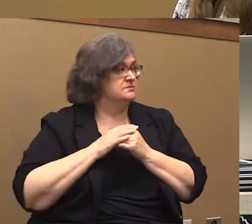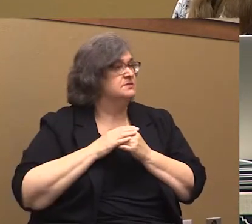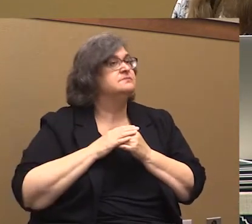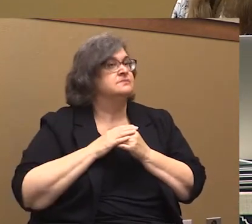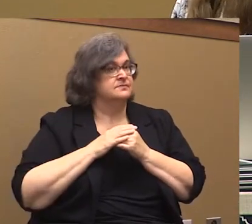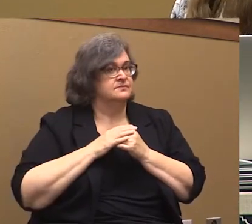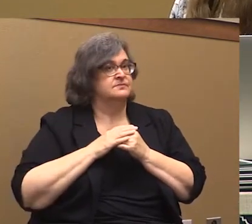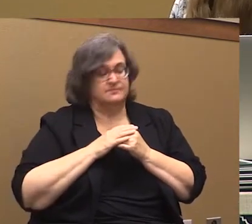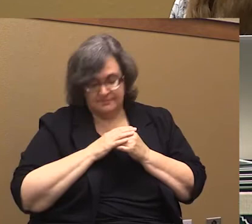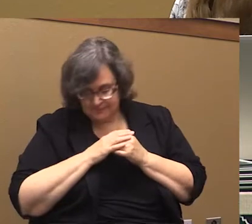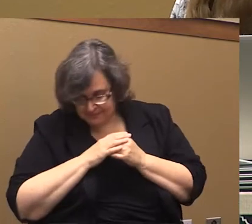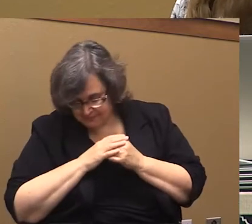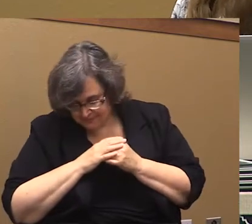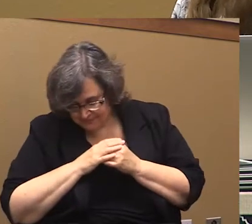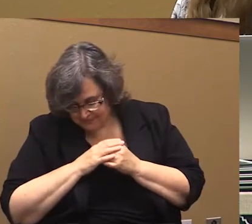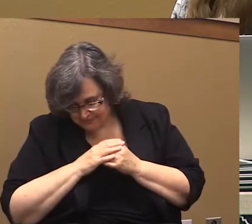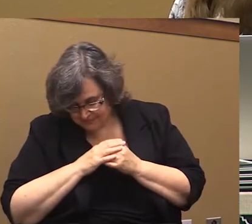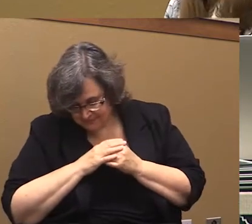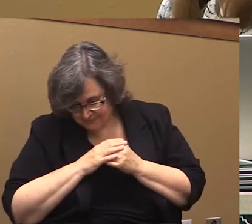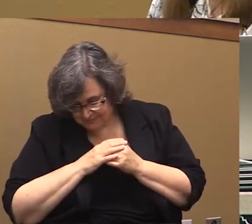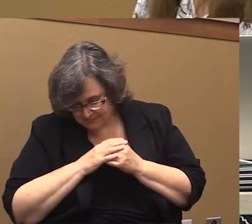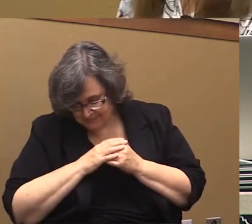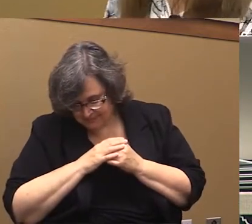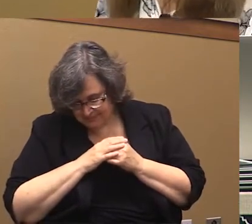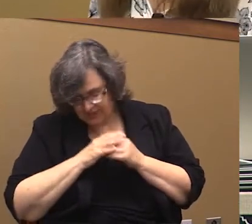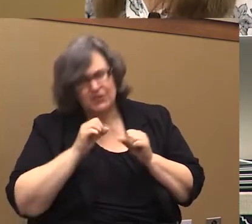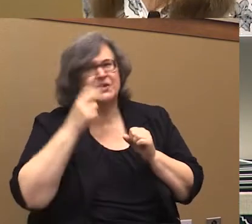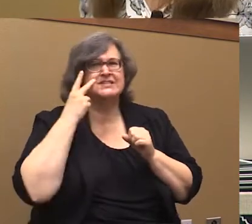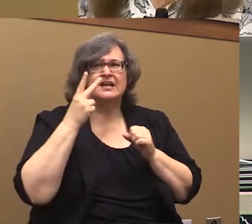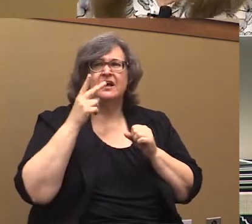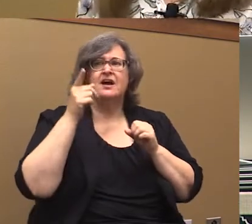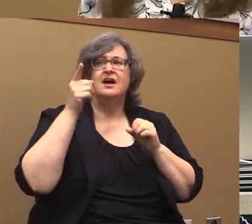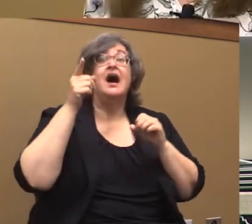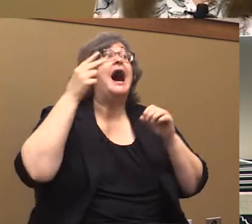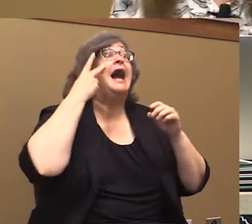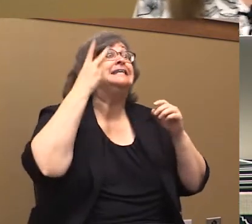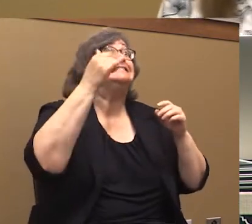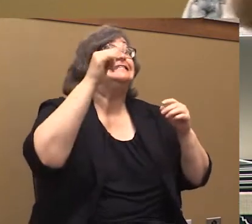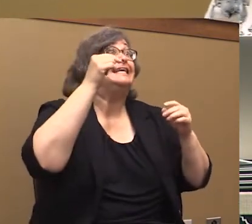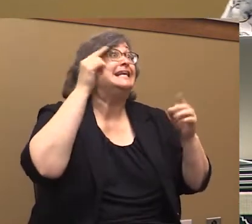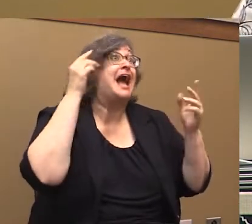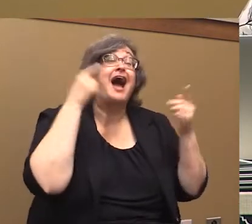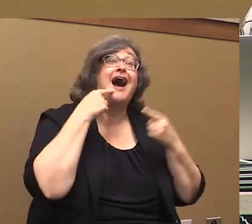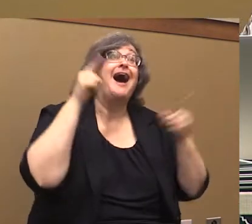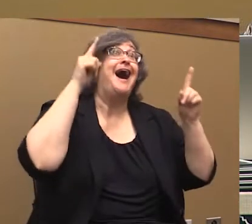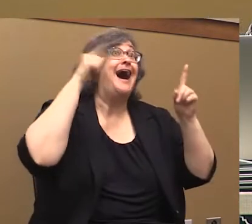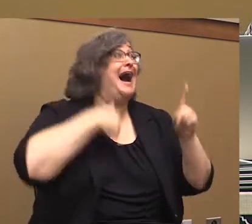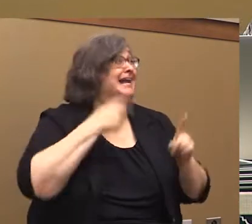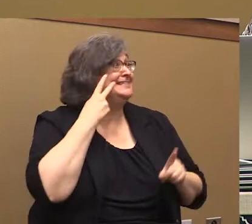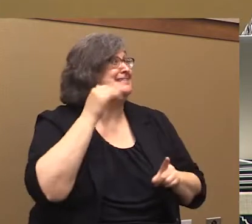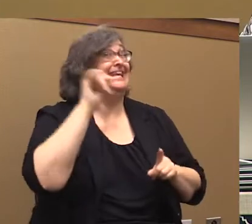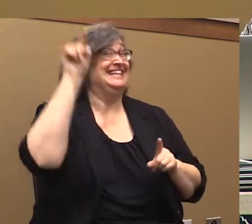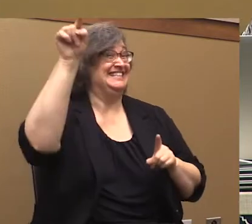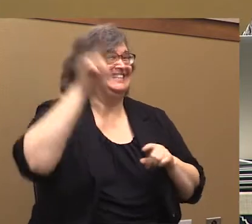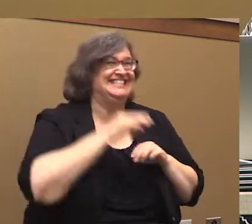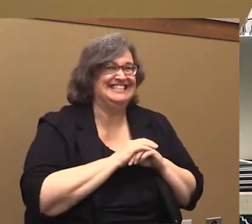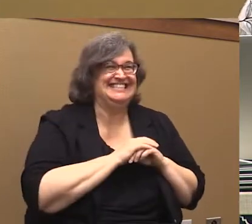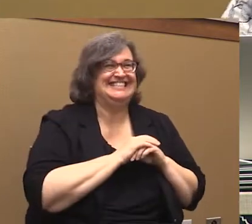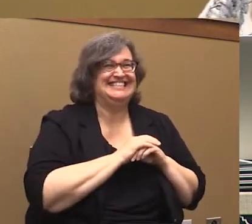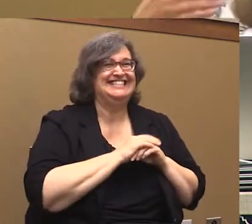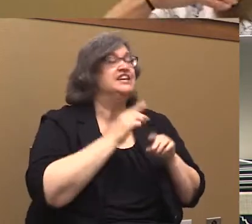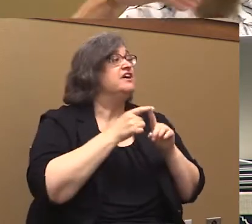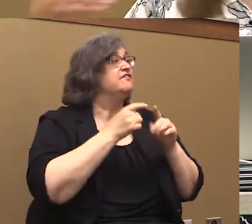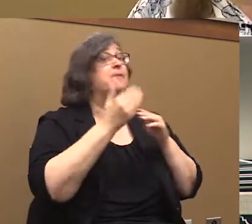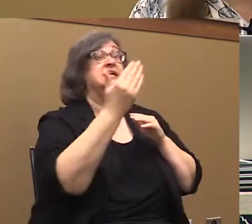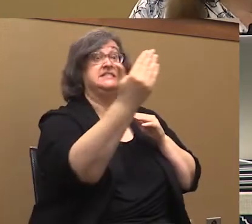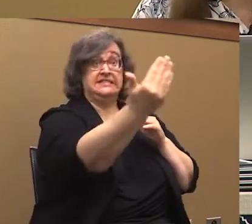of the nose. But it comes and goes. It comes and goes.